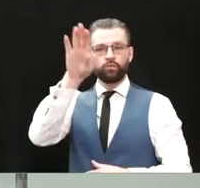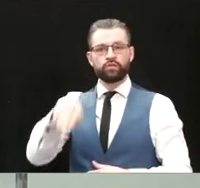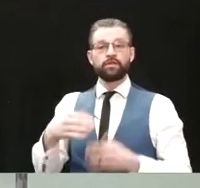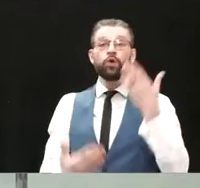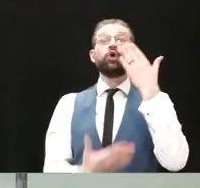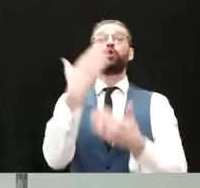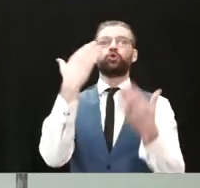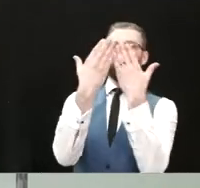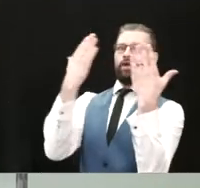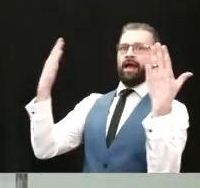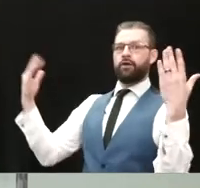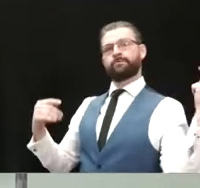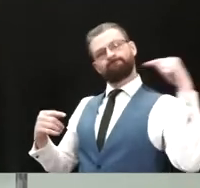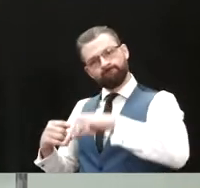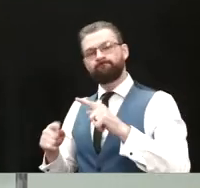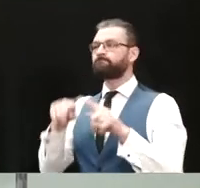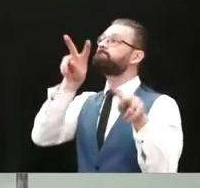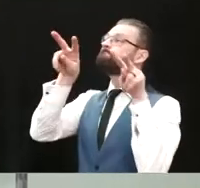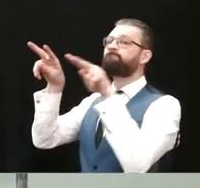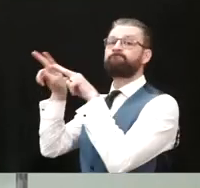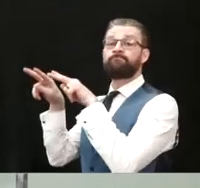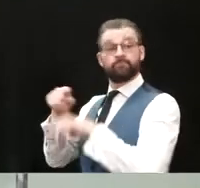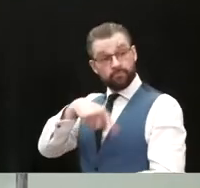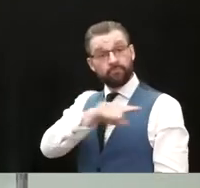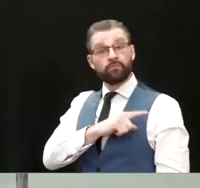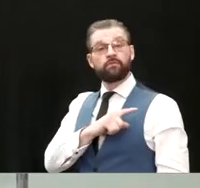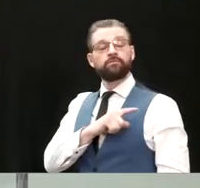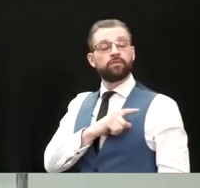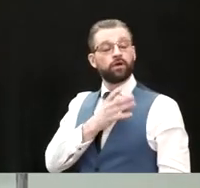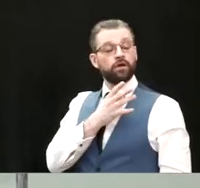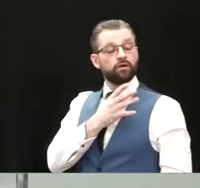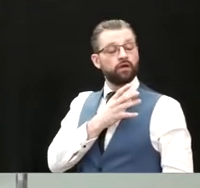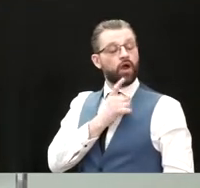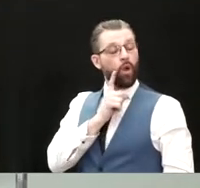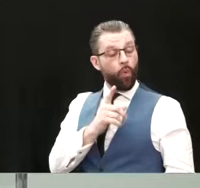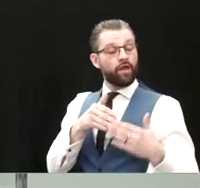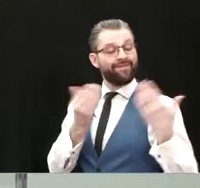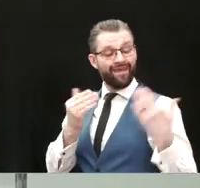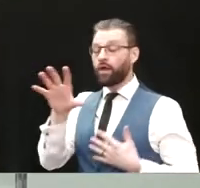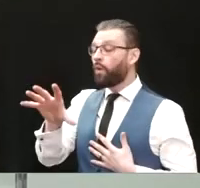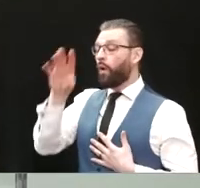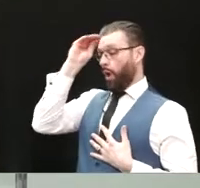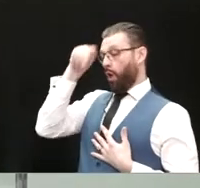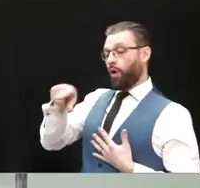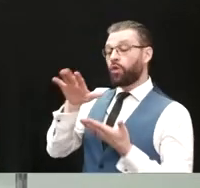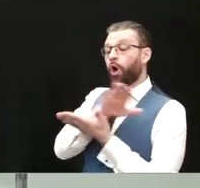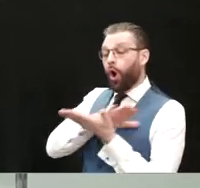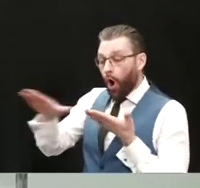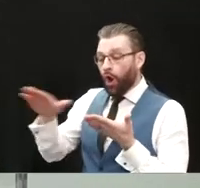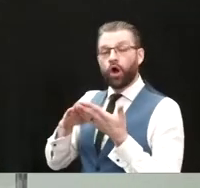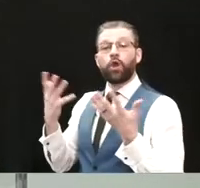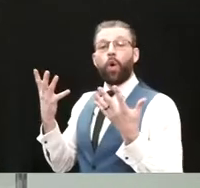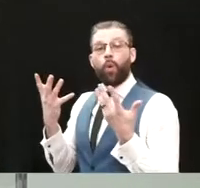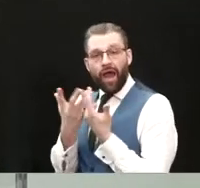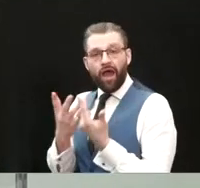galleries. Because if each of us takes one day to learn about the Holocaust and its origins,